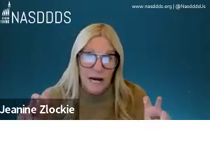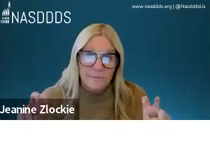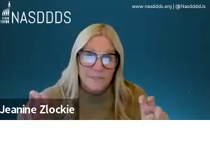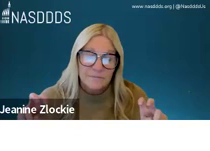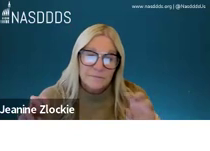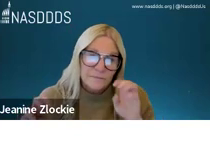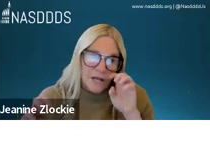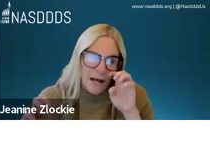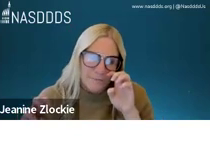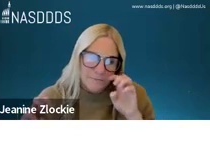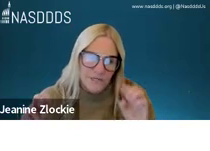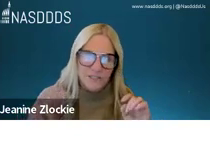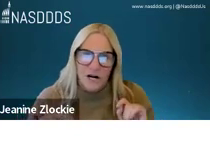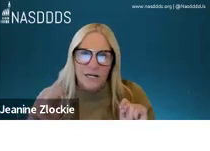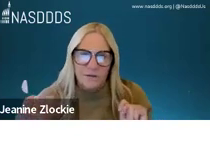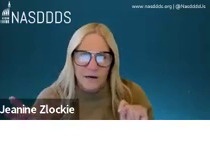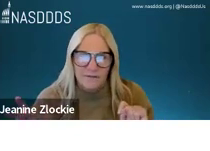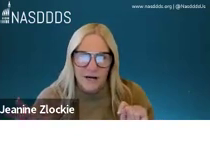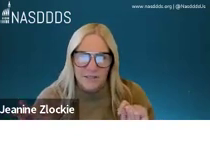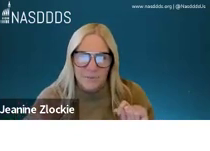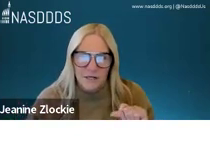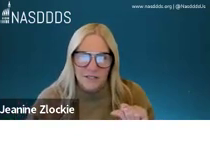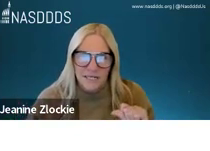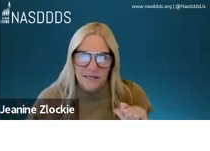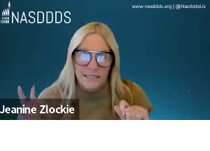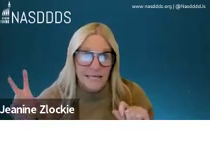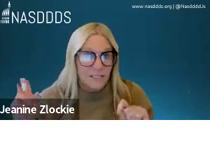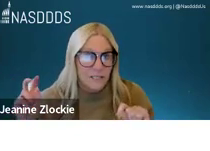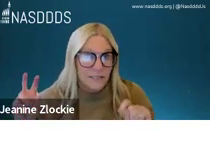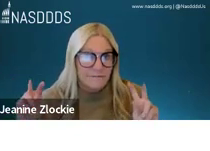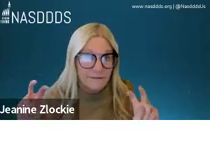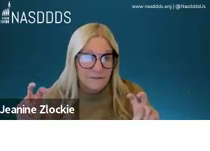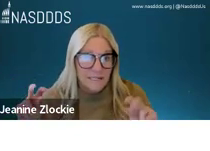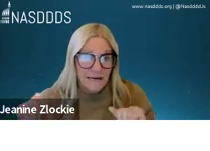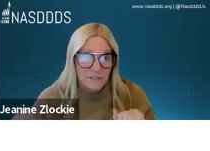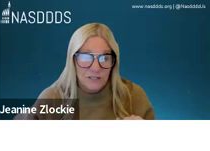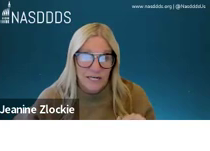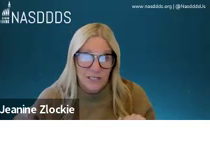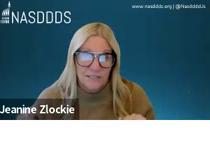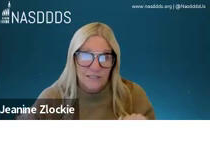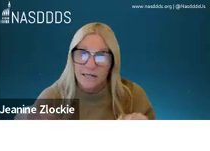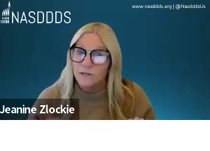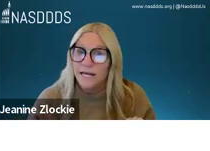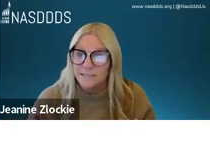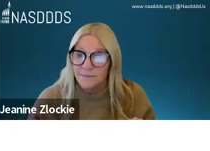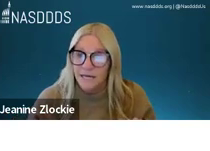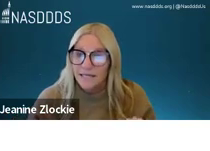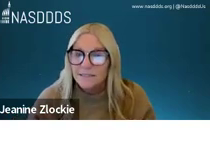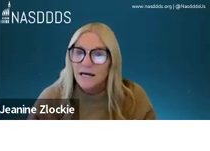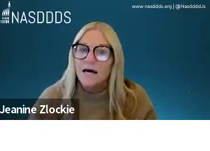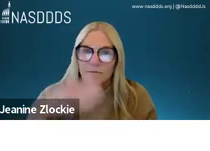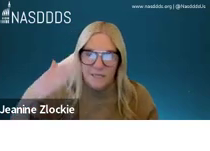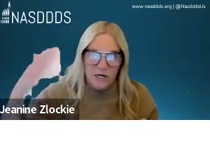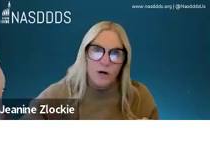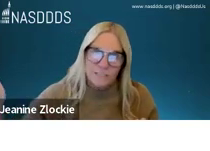and programs. They're starting with Money Follows the Person and Section 1115 demonstrations that include